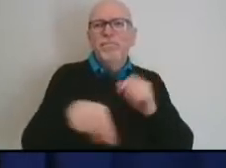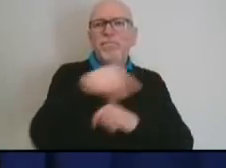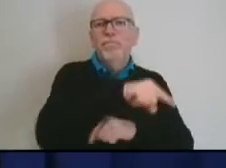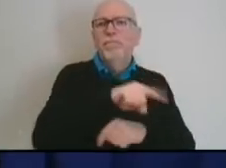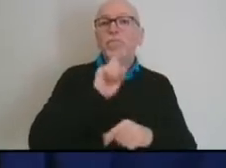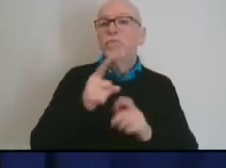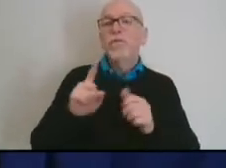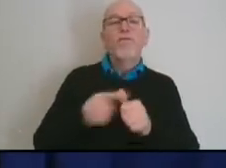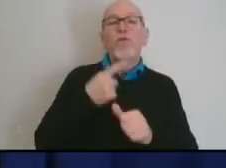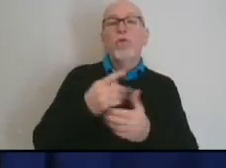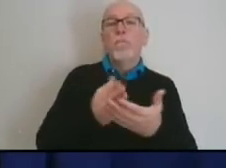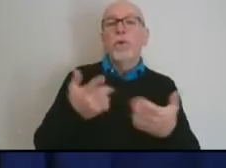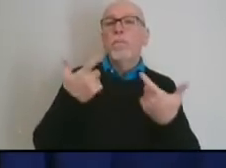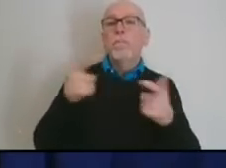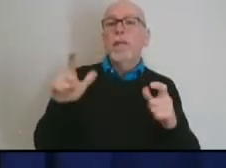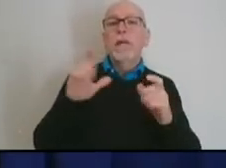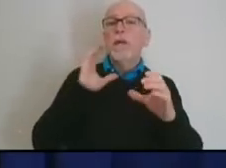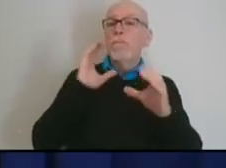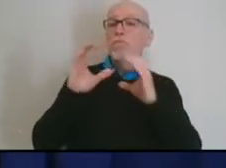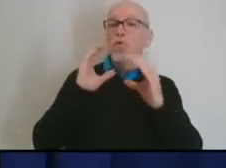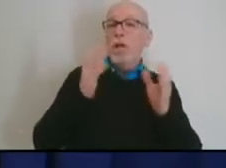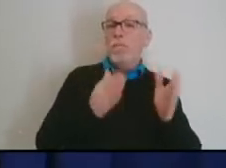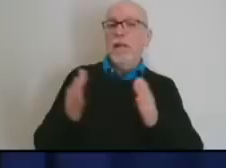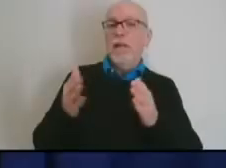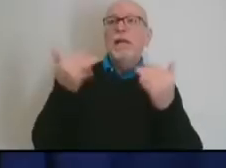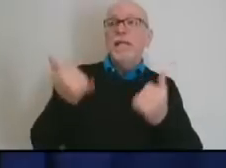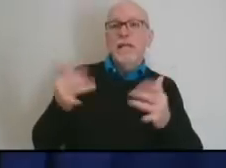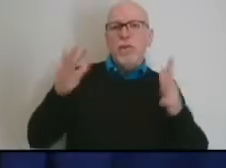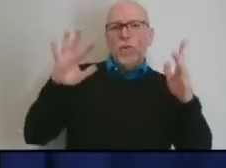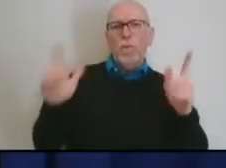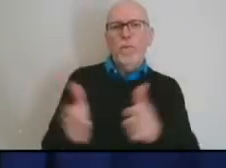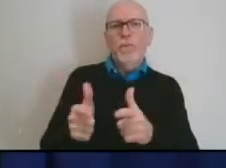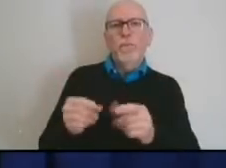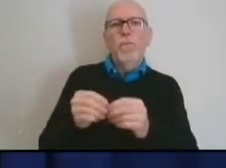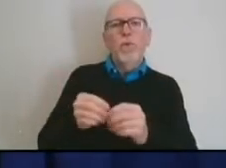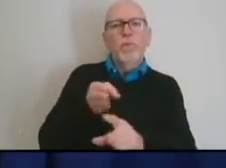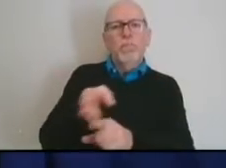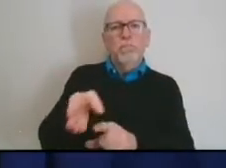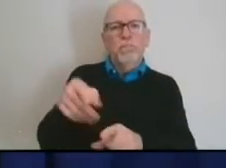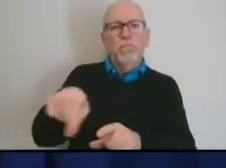the bigger communication plan, and now honing down further. But more